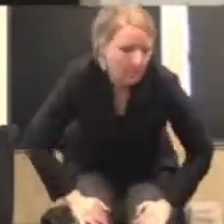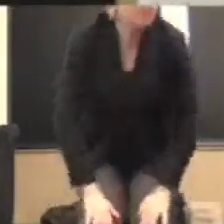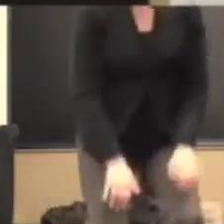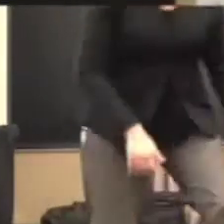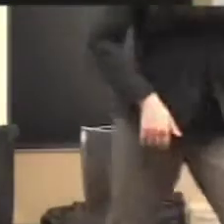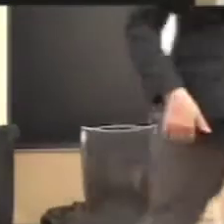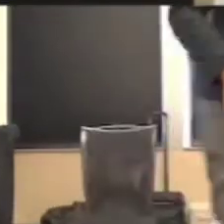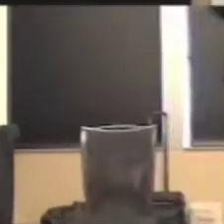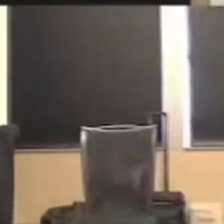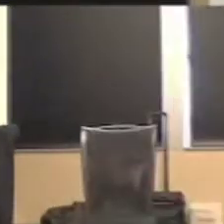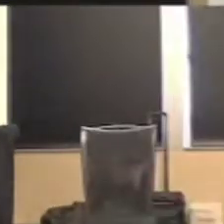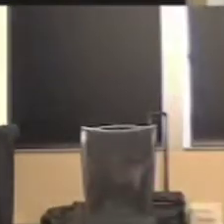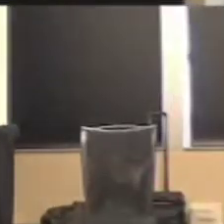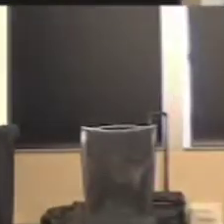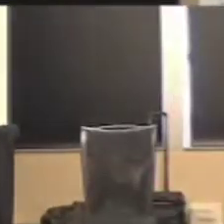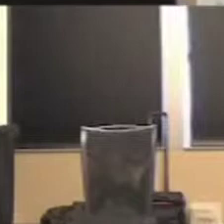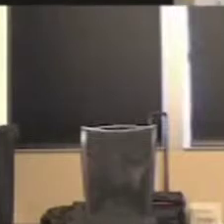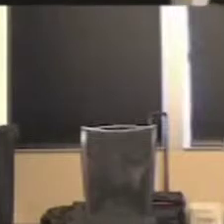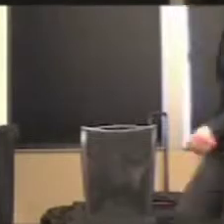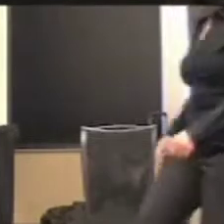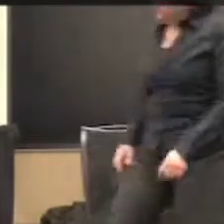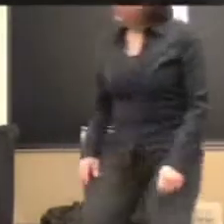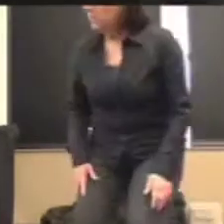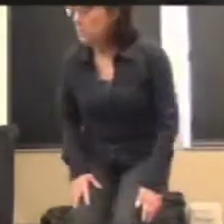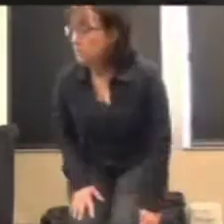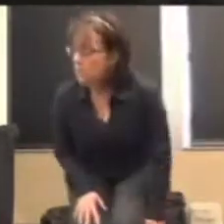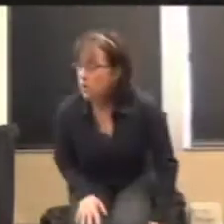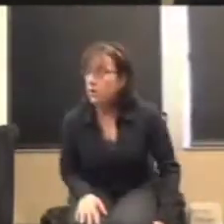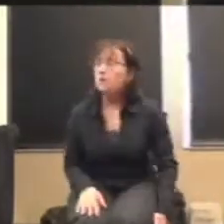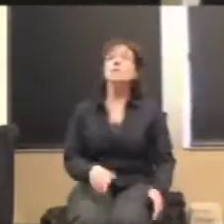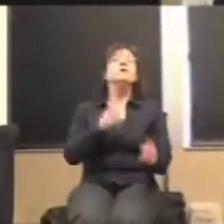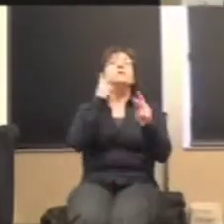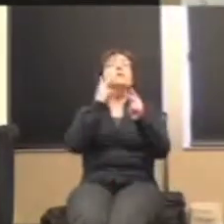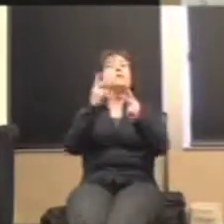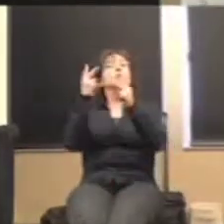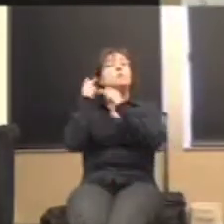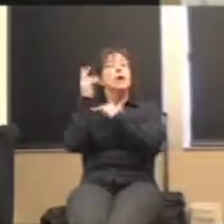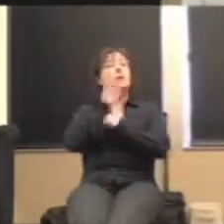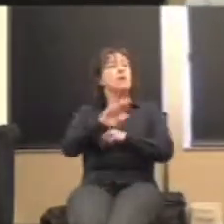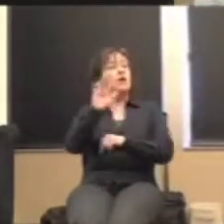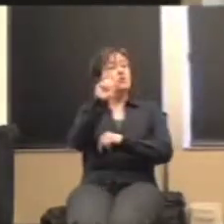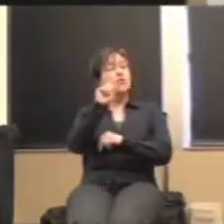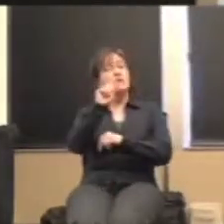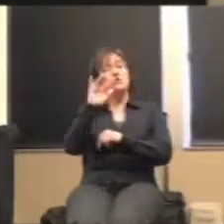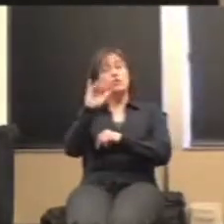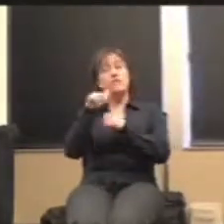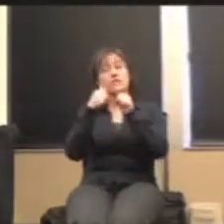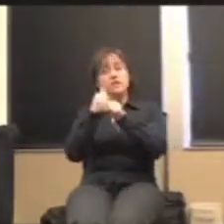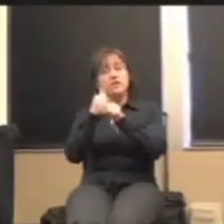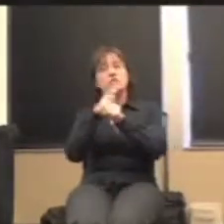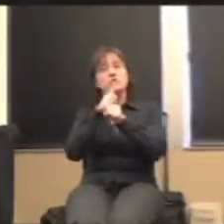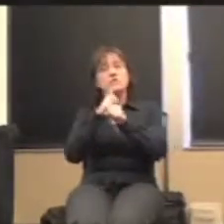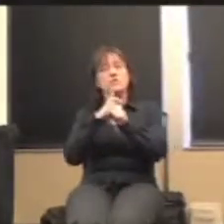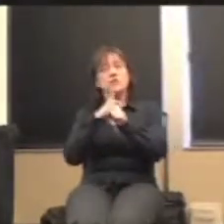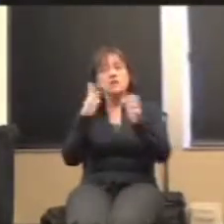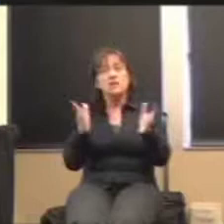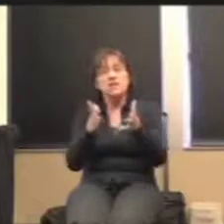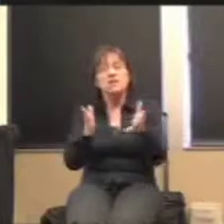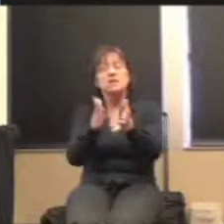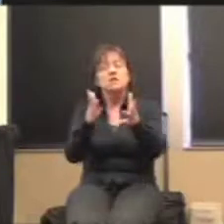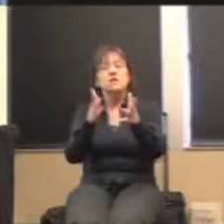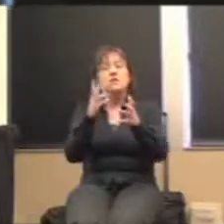autism literature going back about 20, 25 years, there was a big push for discrete trial,